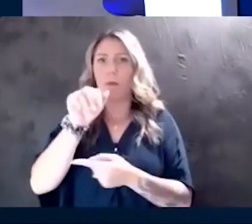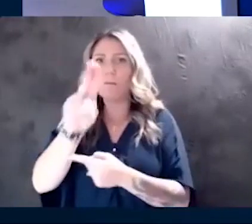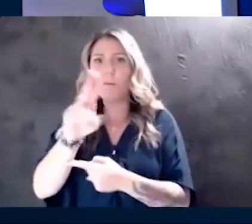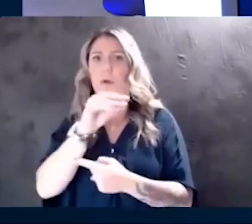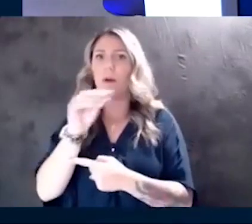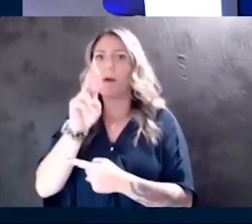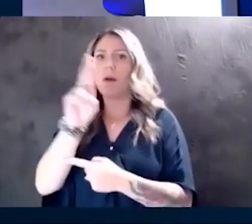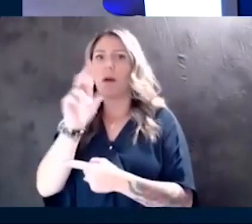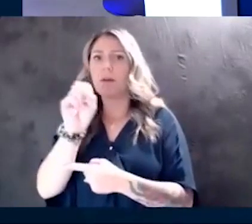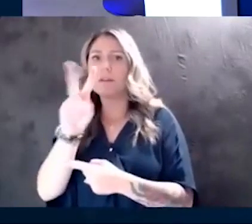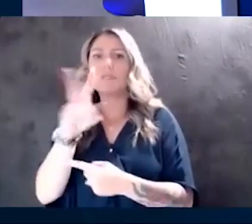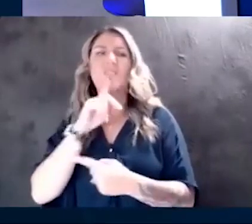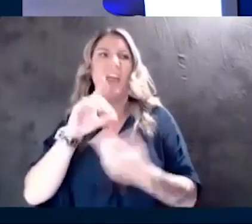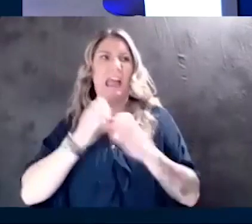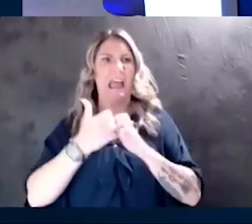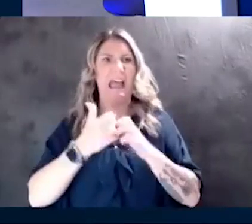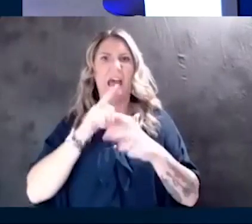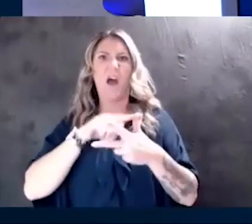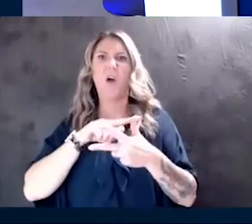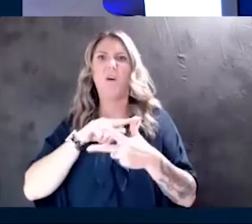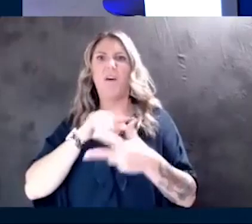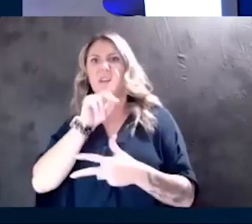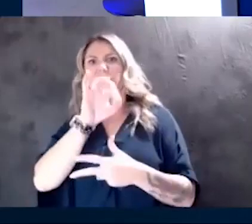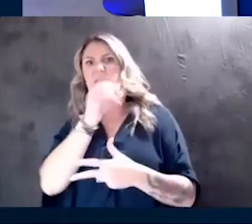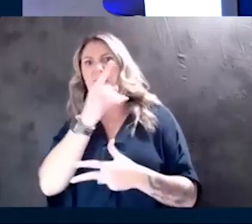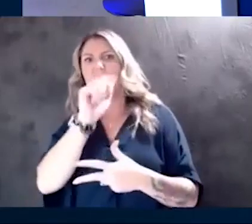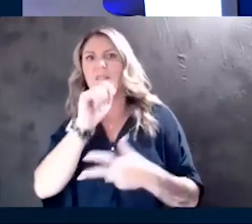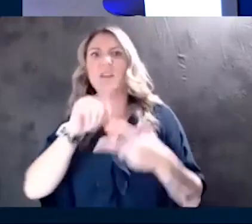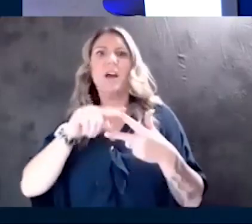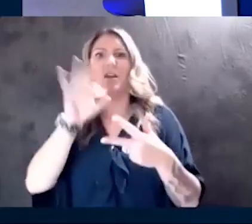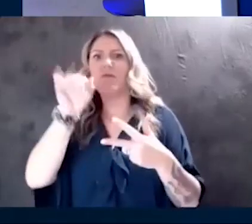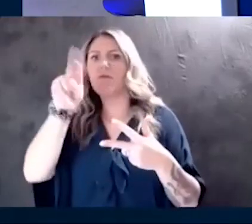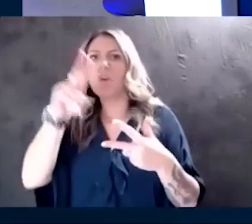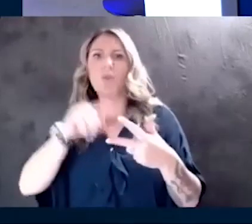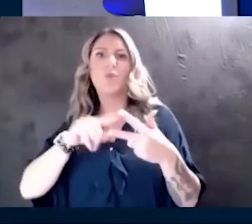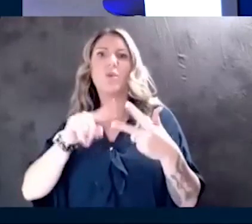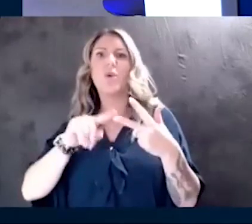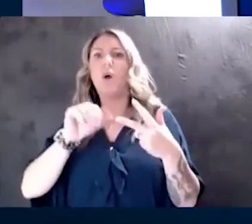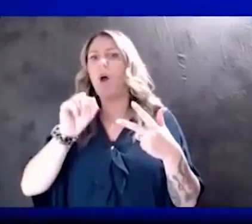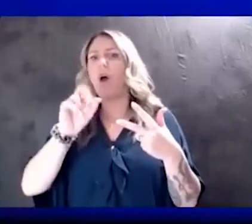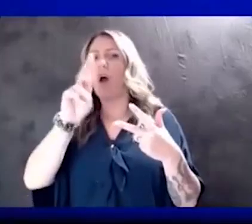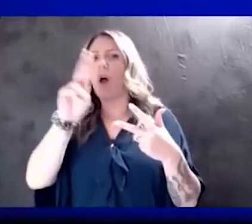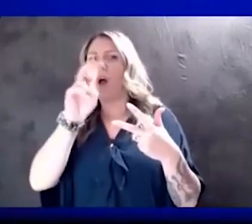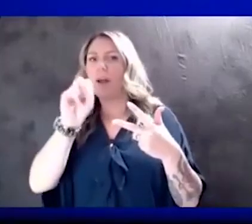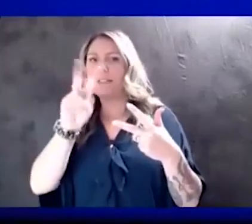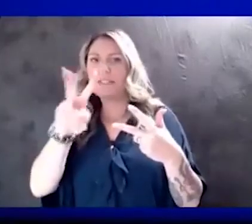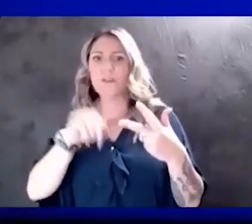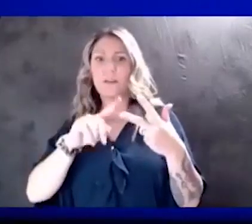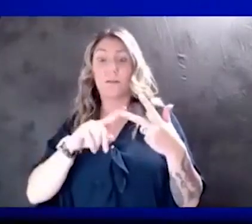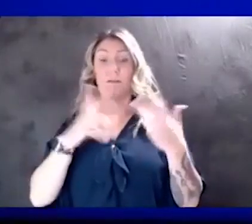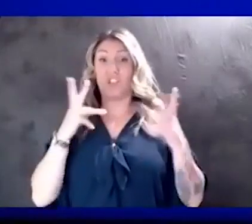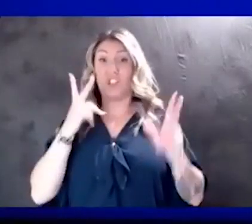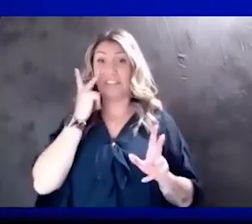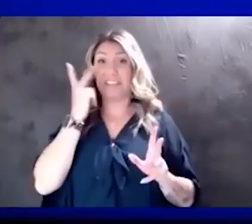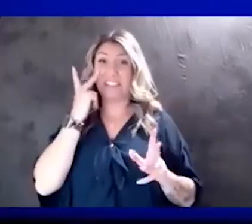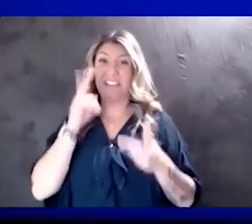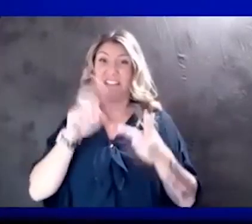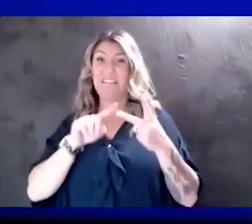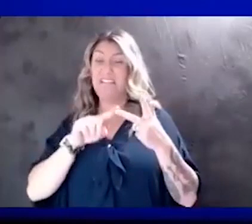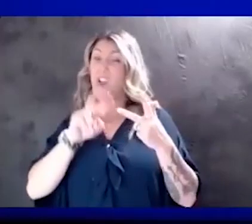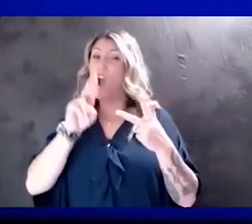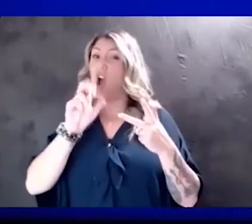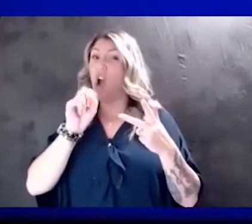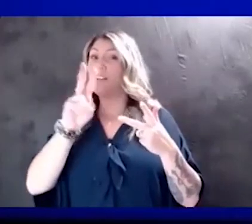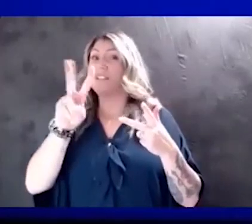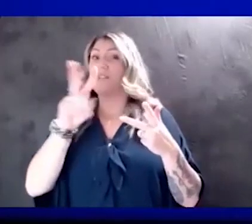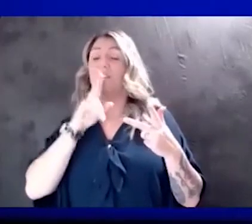Delta, flu, RSV? We're already seeing it. In regards to RSV, you know, RSV